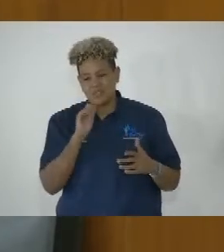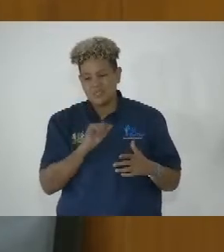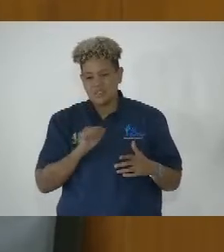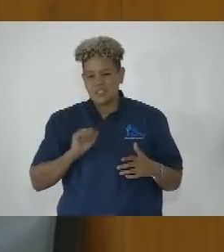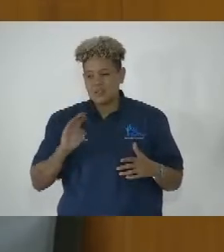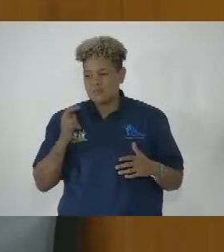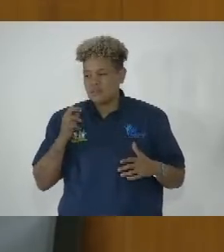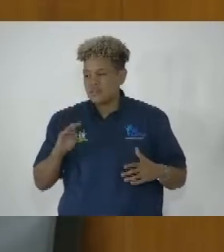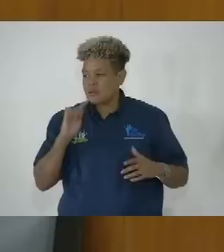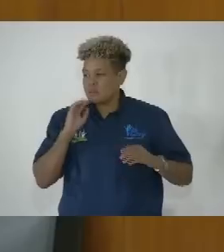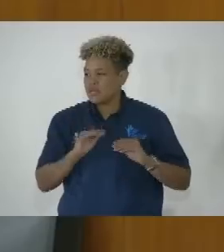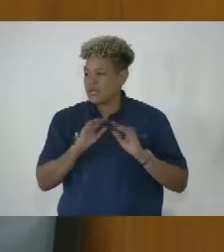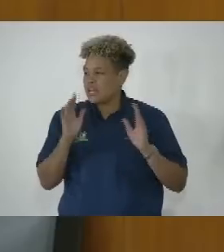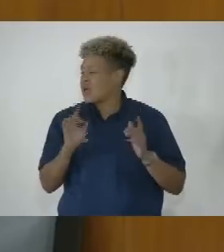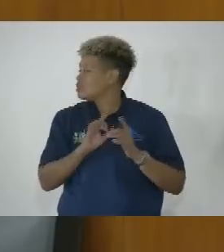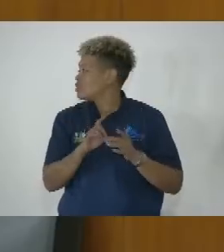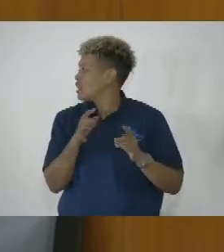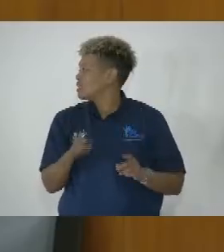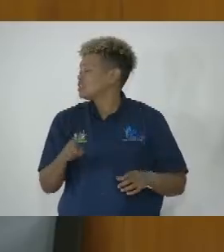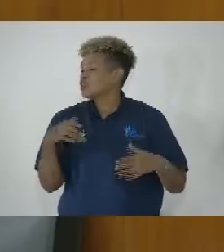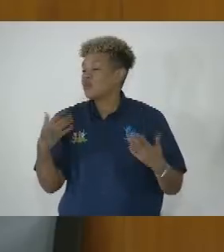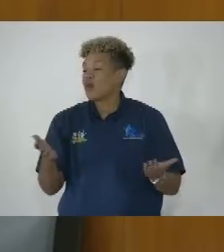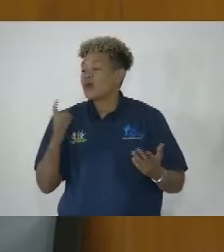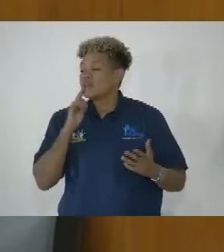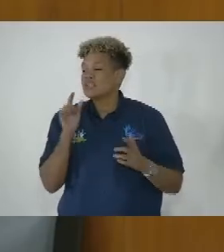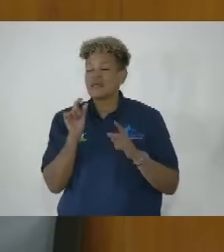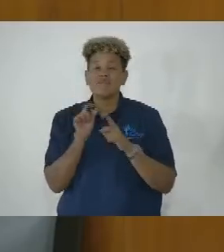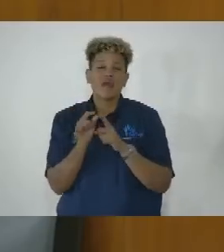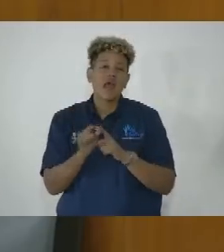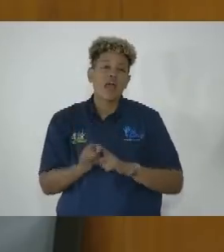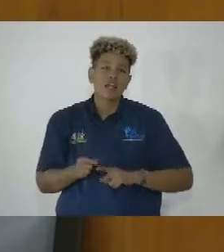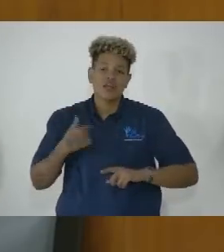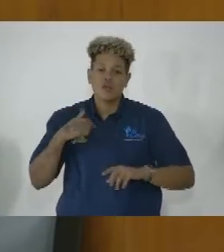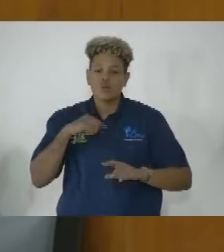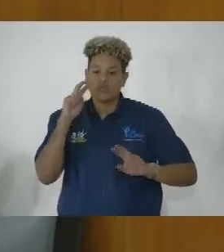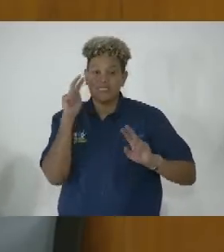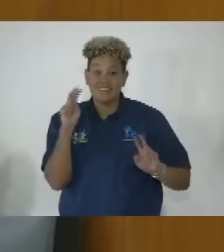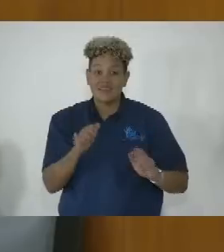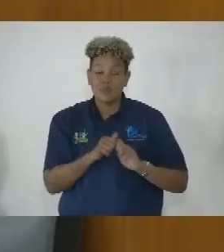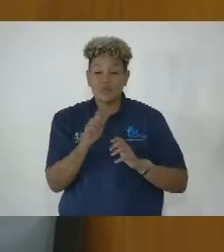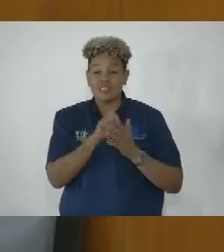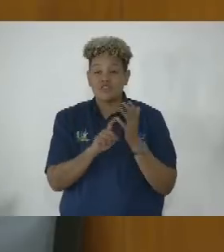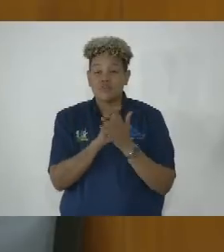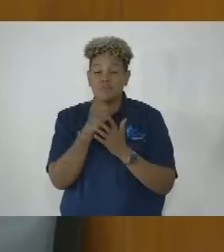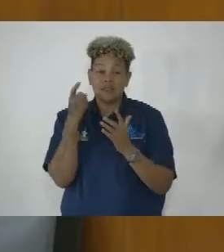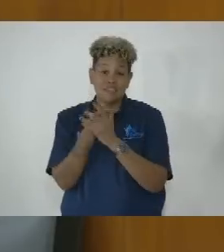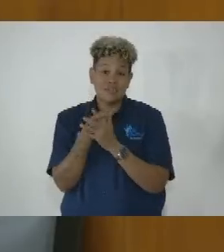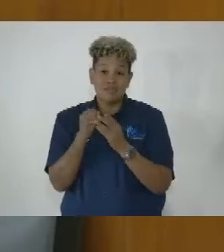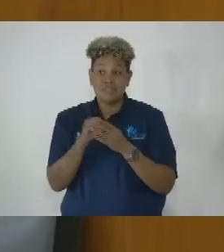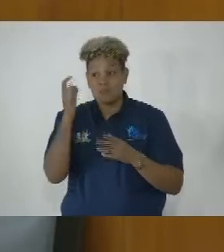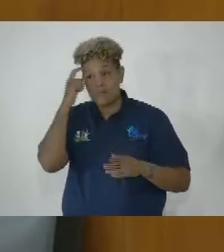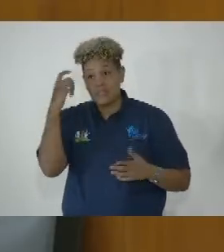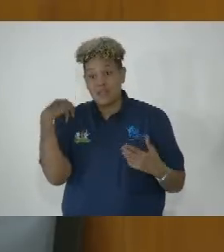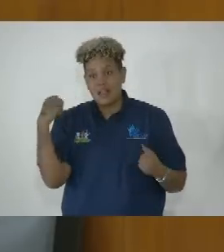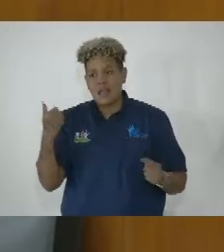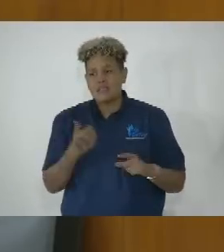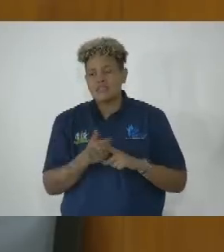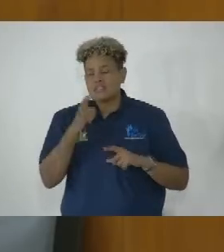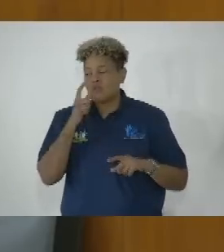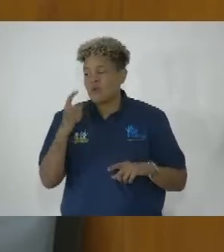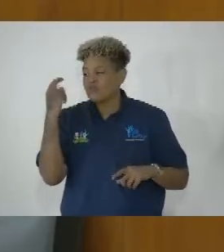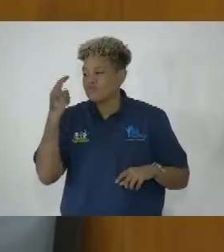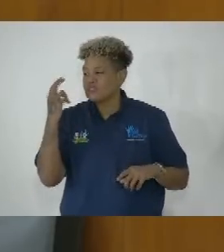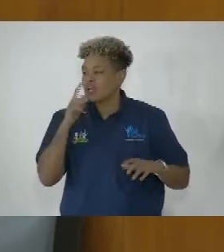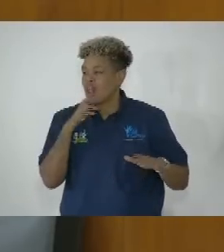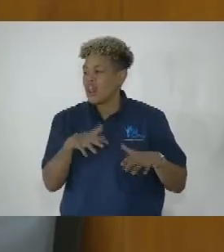Braham, the clarity around this is the vernacular. As we deal with stigma and discrimination in mental health, it's one of the reasons a